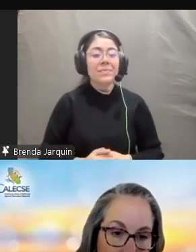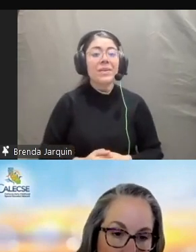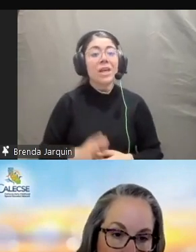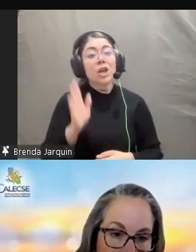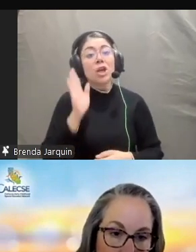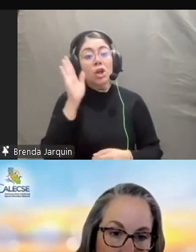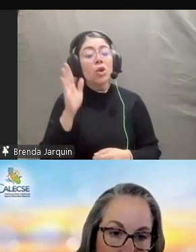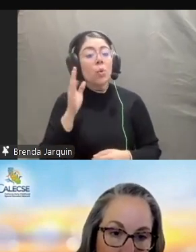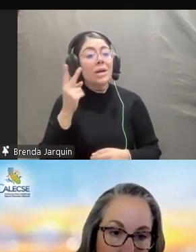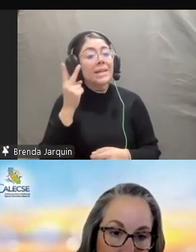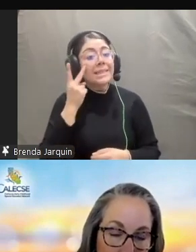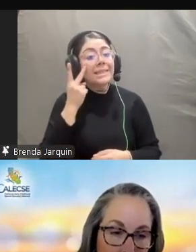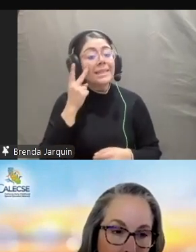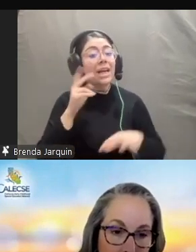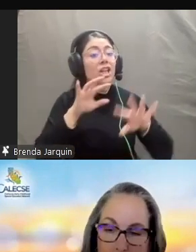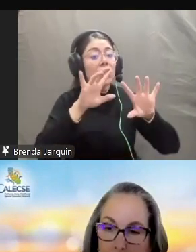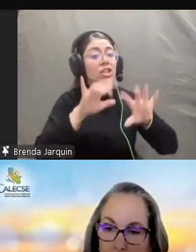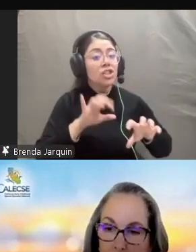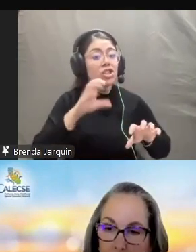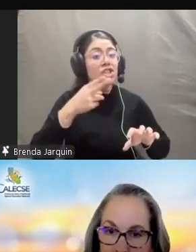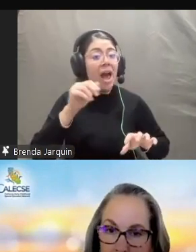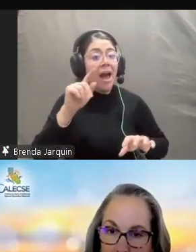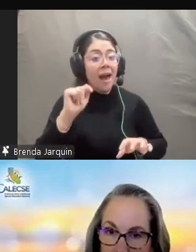Lucia mentioned.